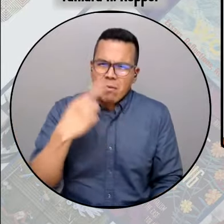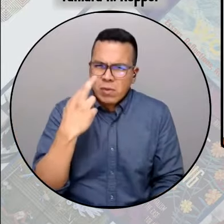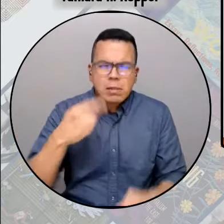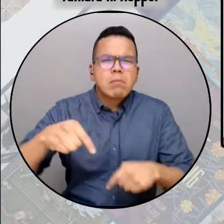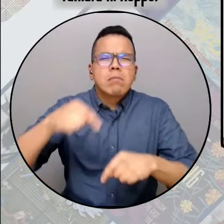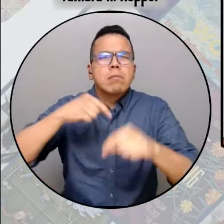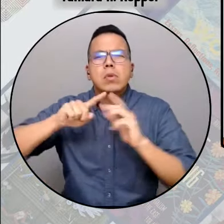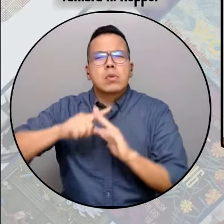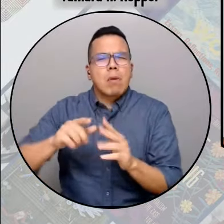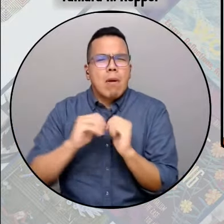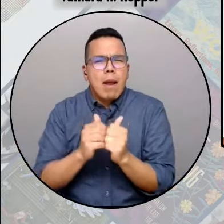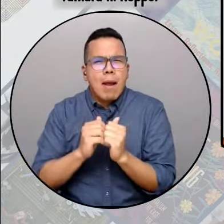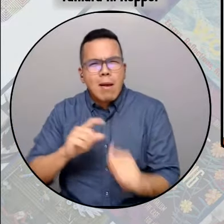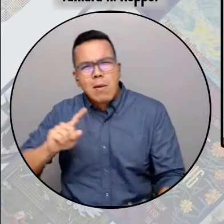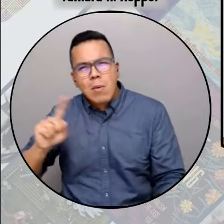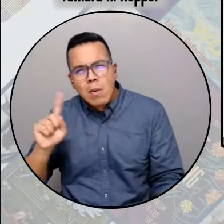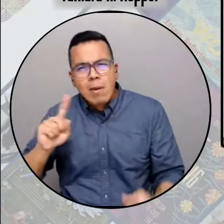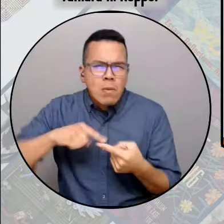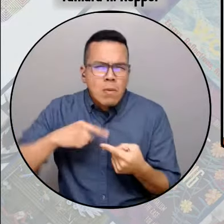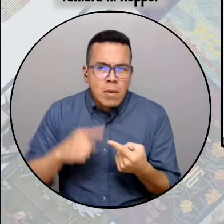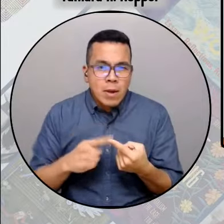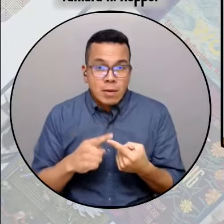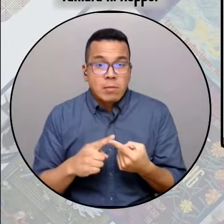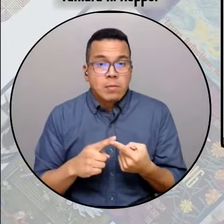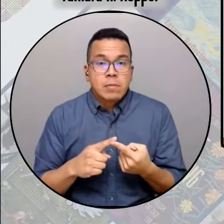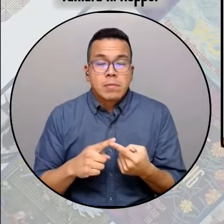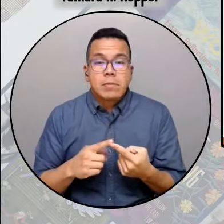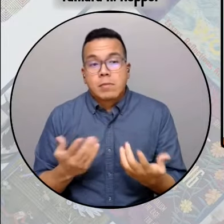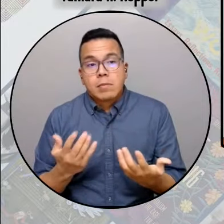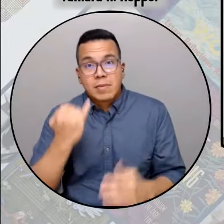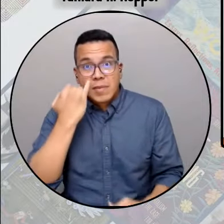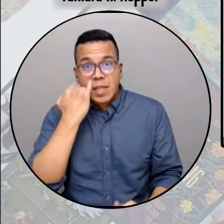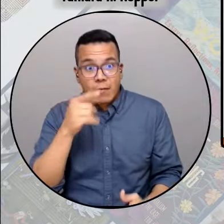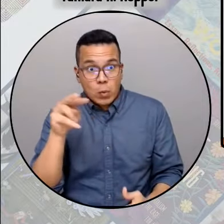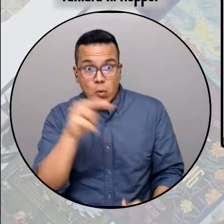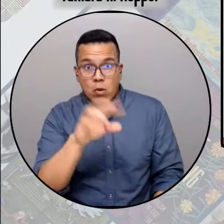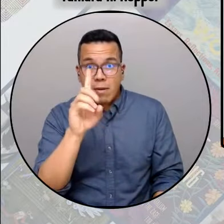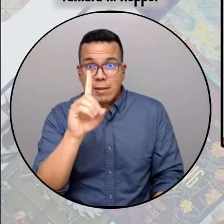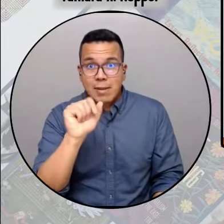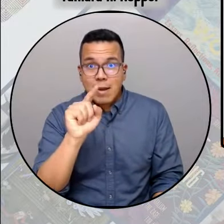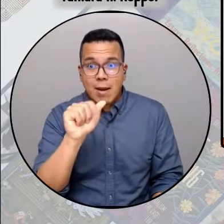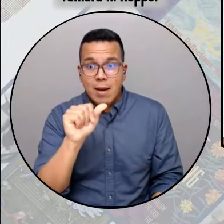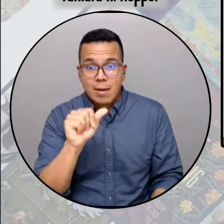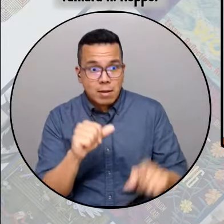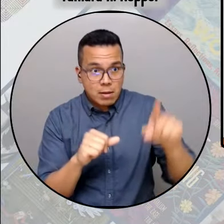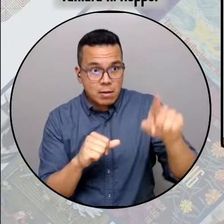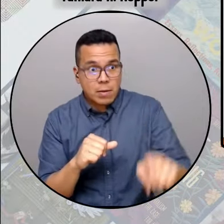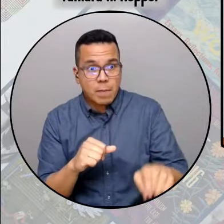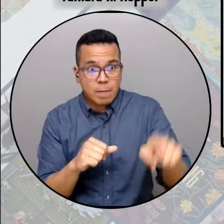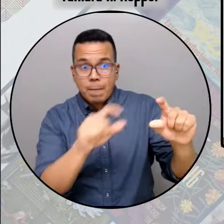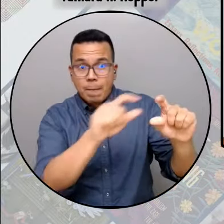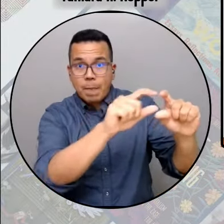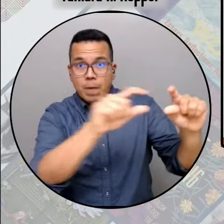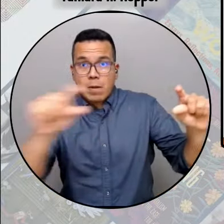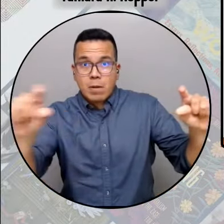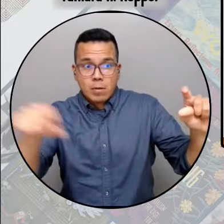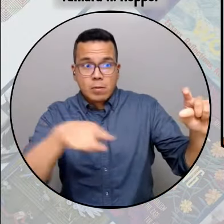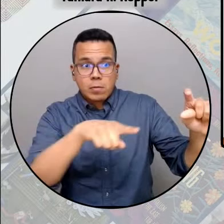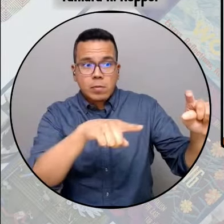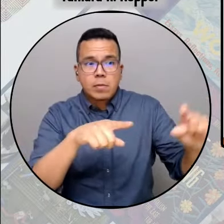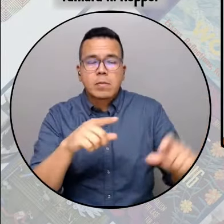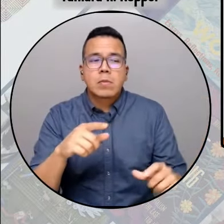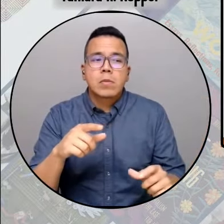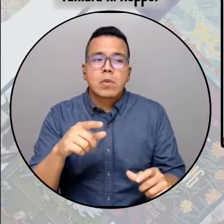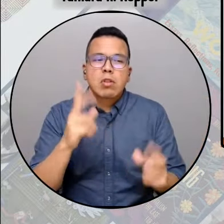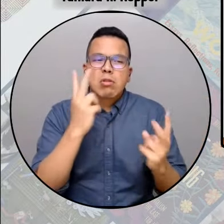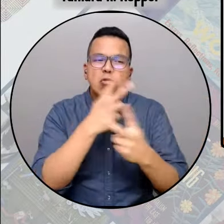is kind of a pattern across years. And so if you're looking for this data, right, it would be criminal, non-citizen statistics,